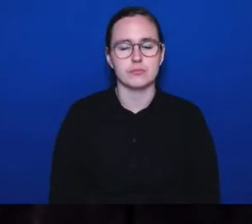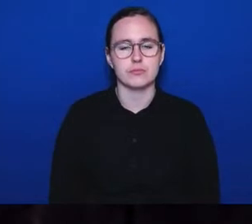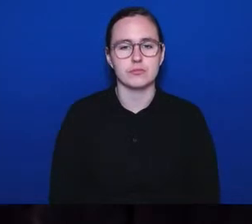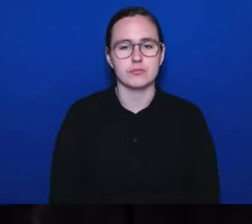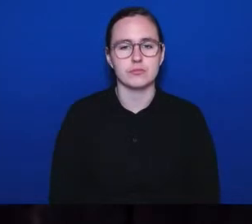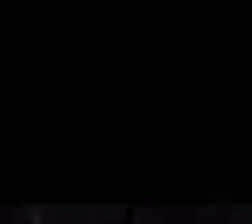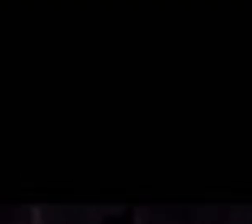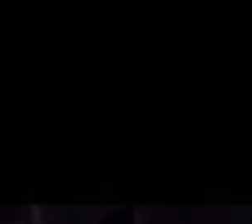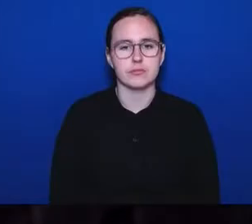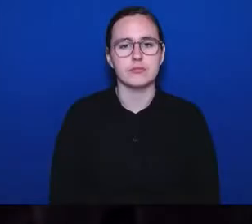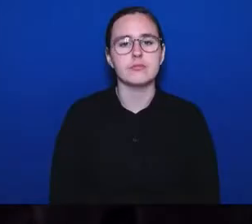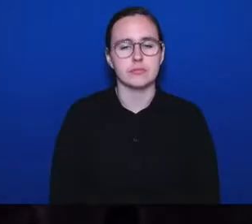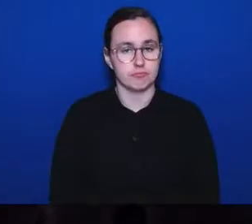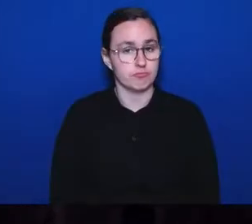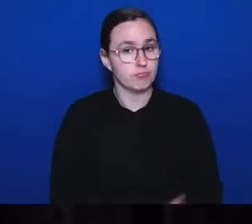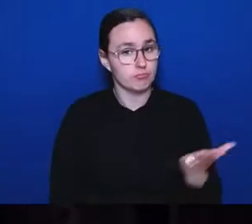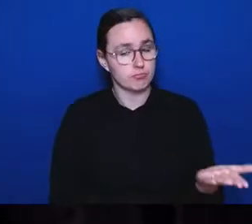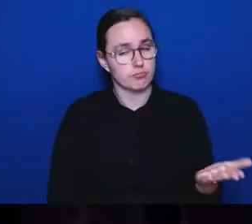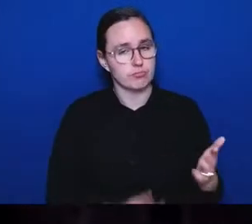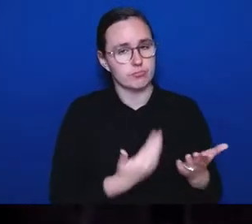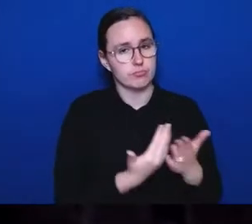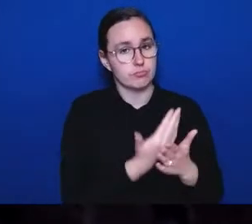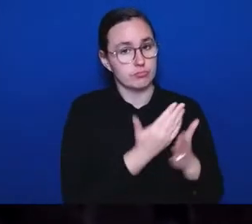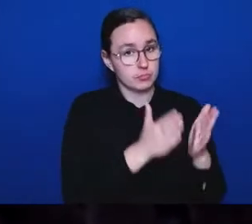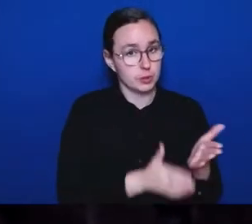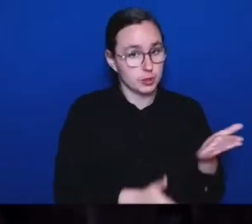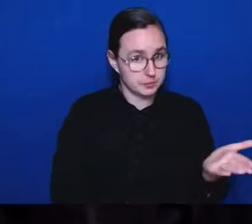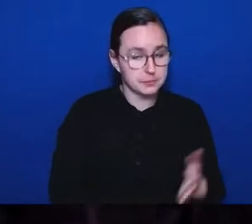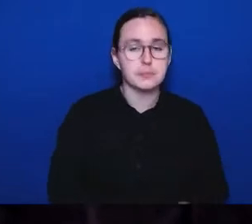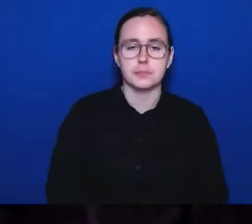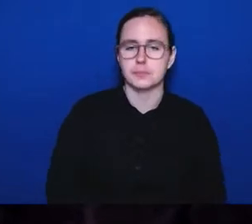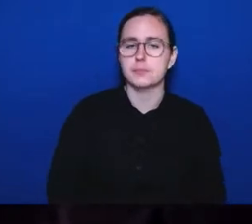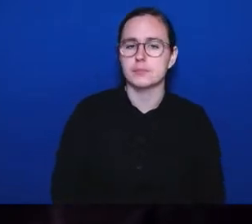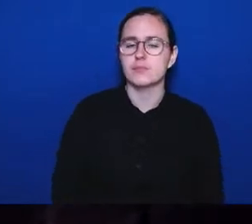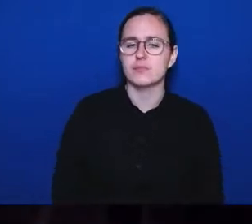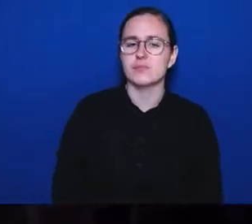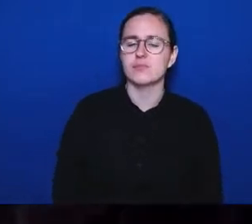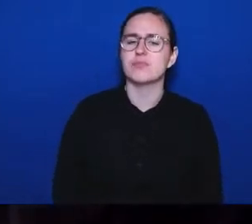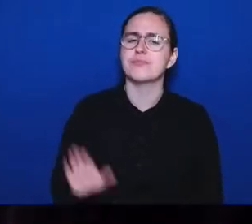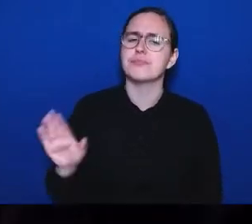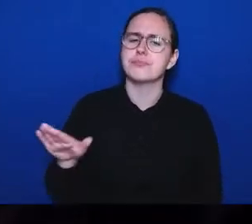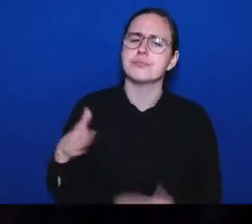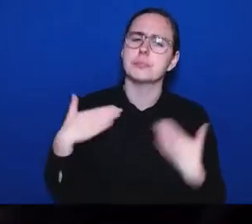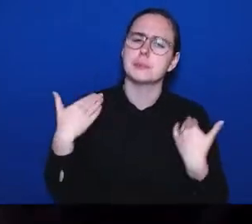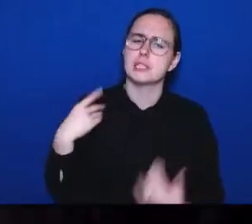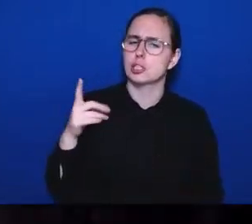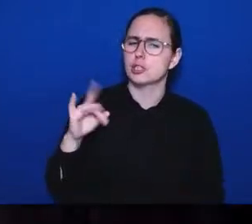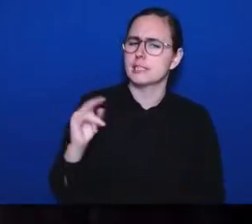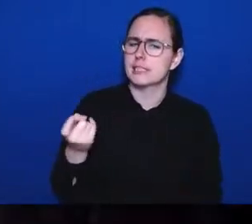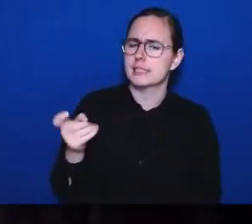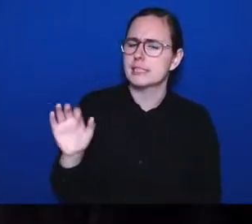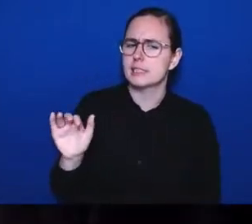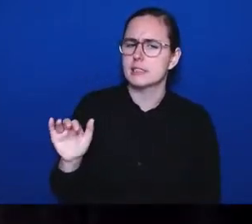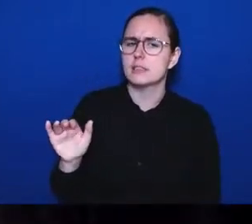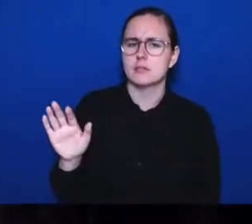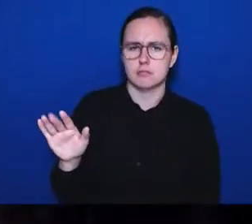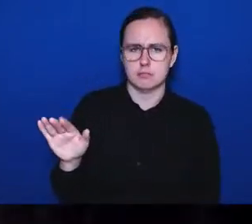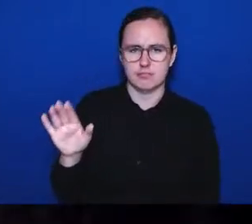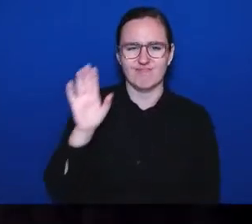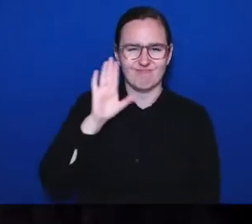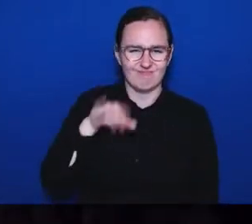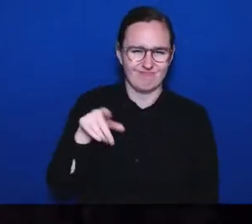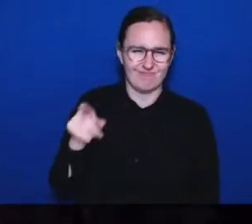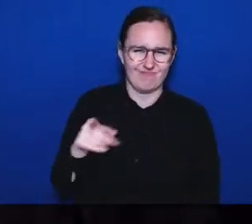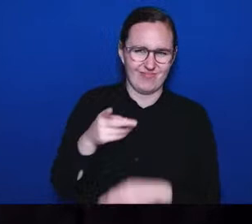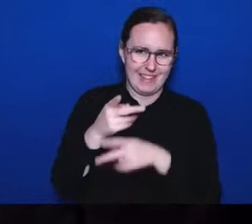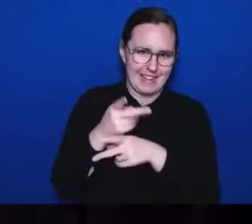Minister, you obviously have cautioned around politicians making promises about, you know, how many people may be without a